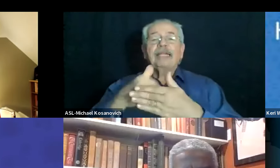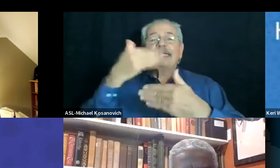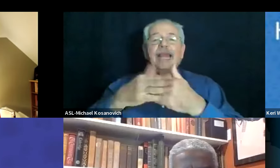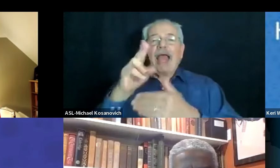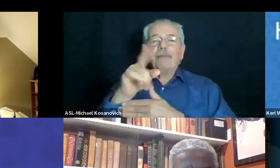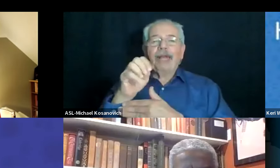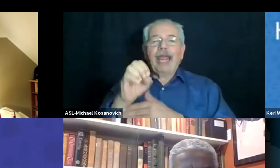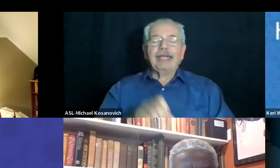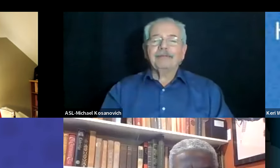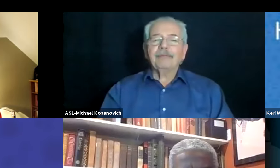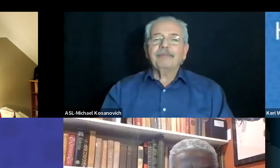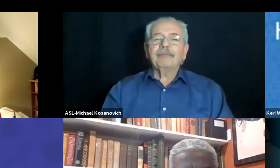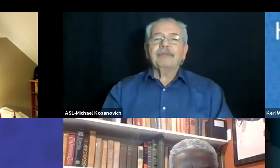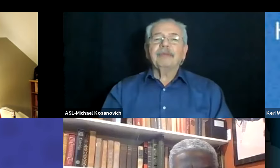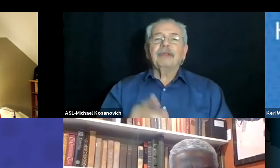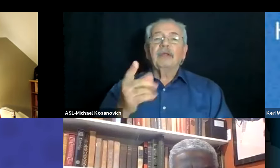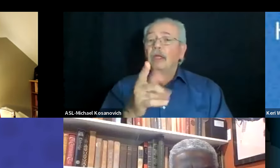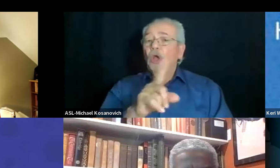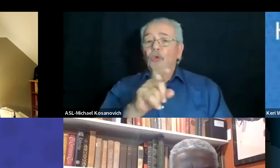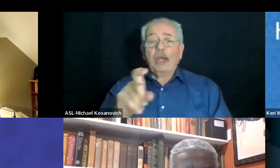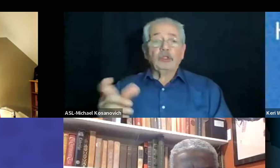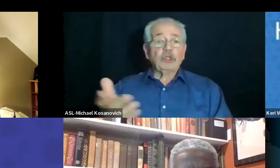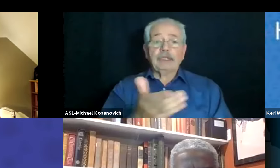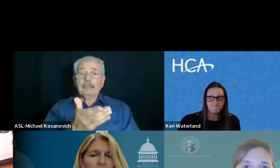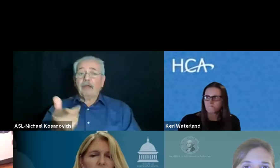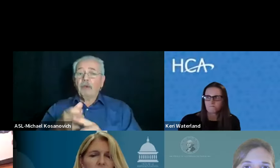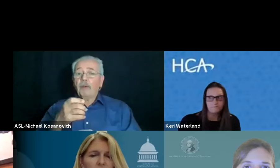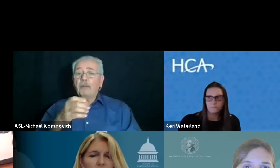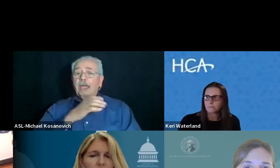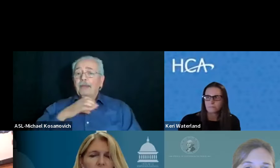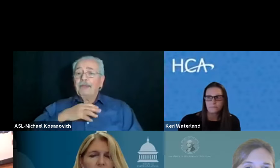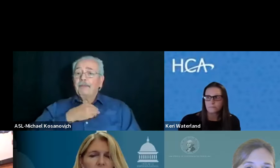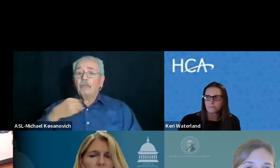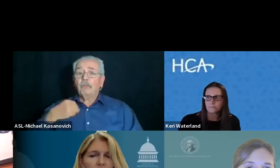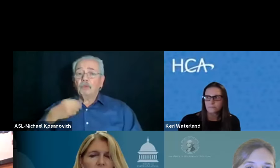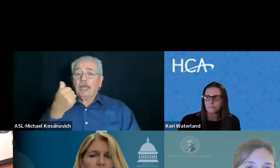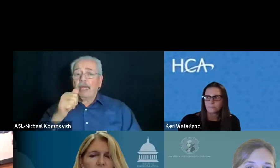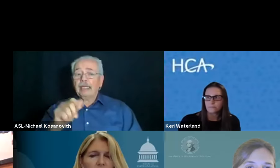update. Okay, we'll pause there for a moment. Any questions from steering committee members?